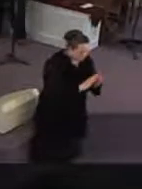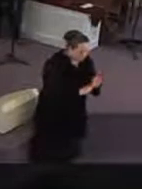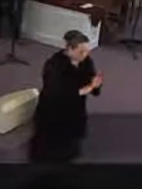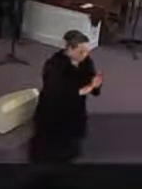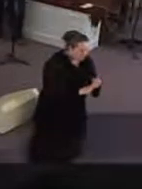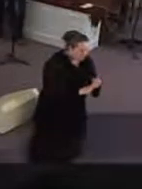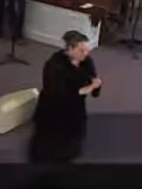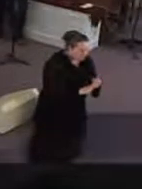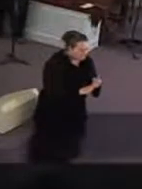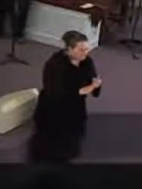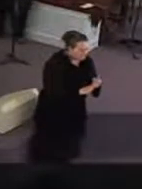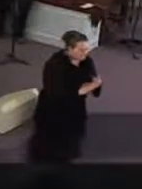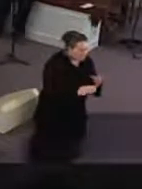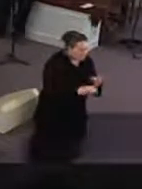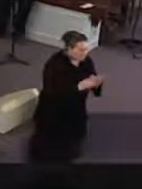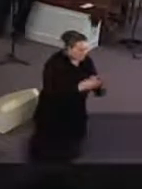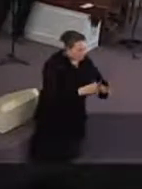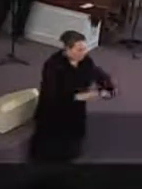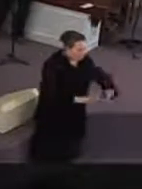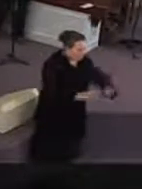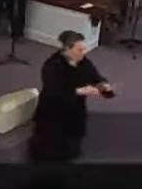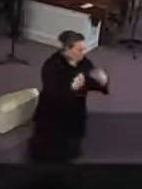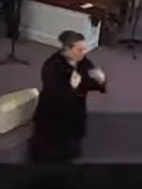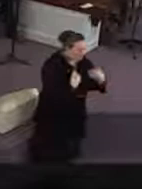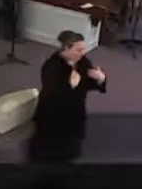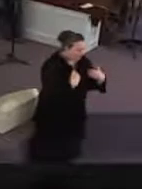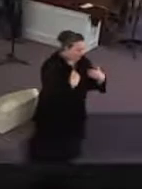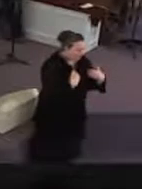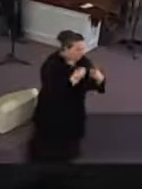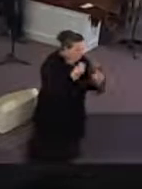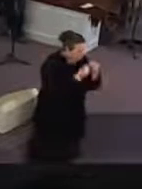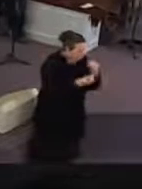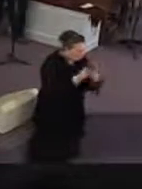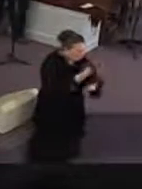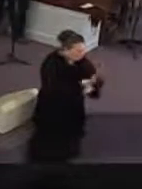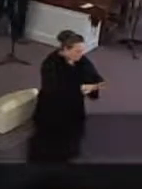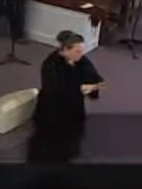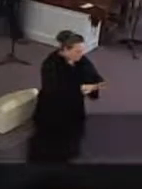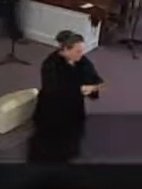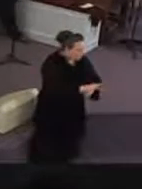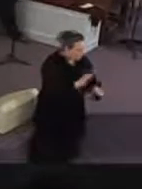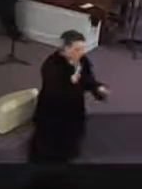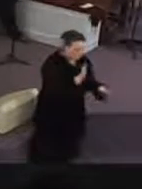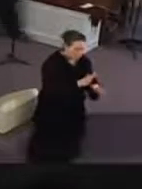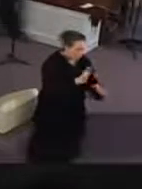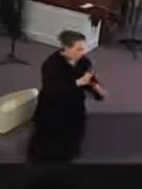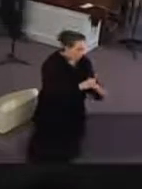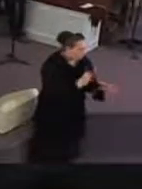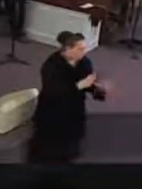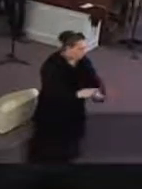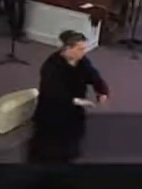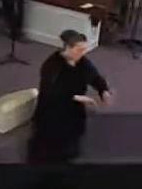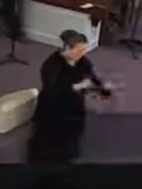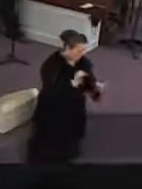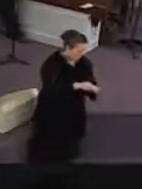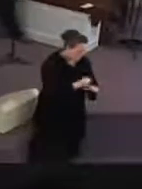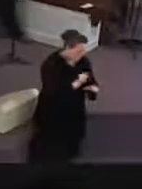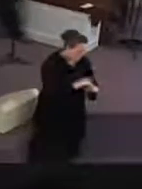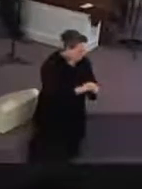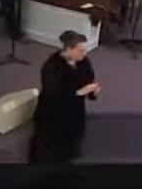Well, it's more important than you having dinner this afternoon. Far more important. Far more